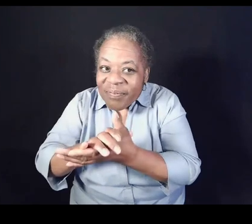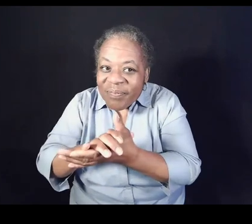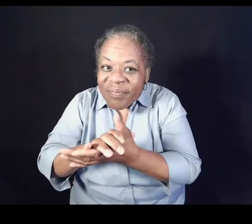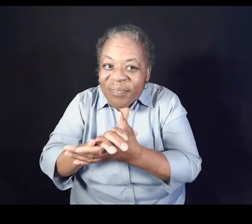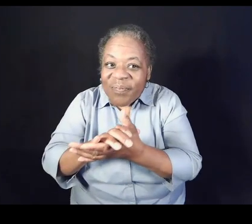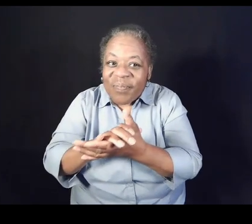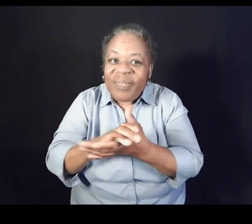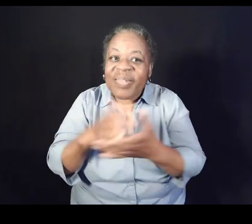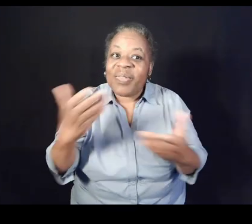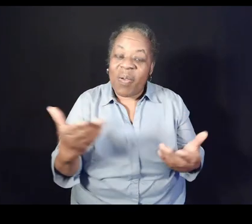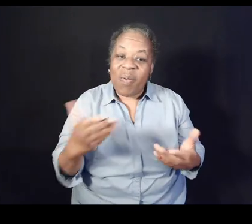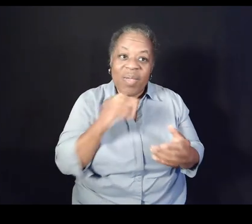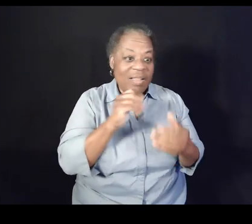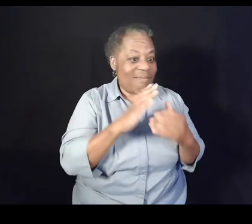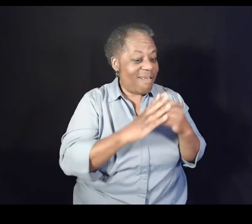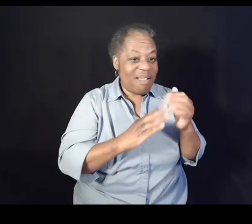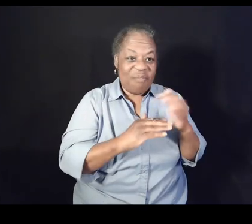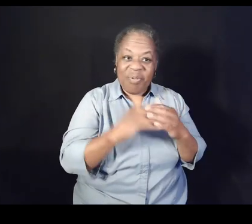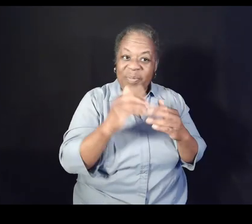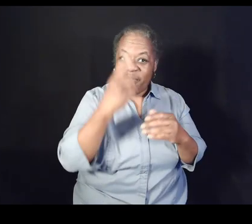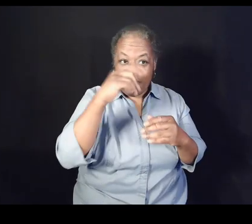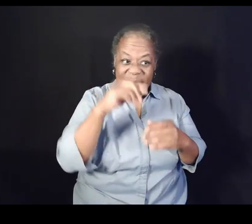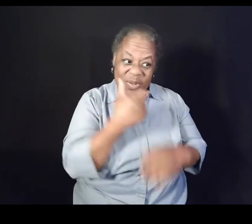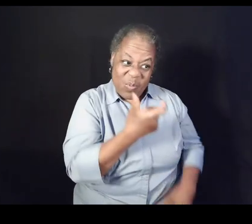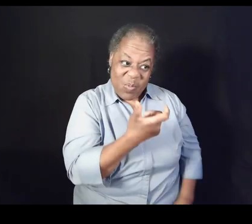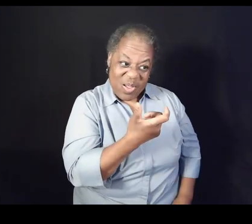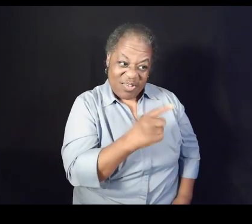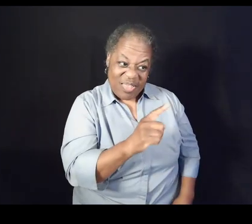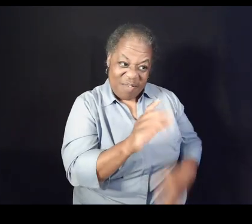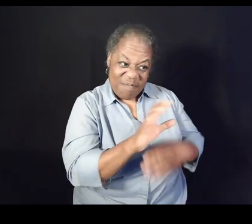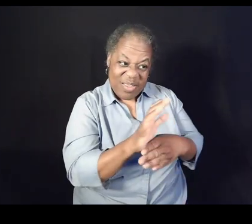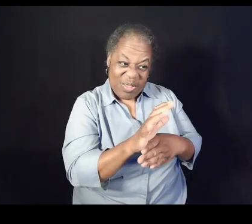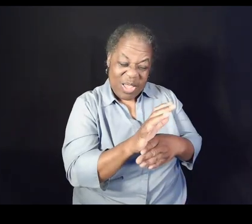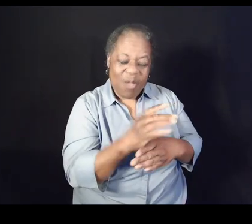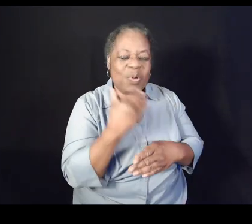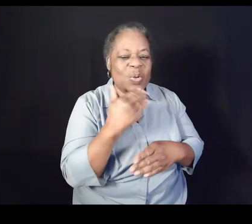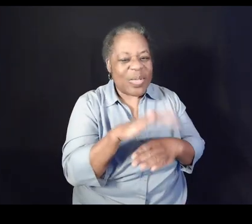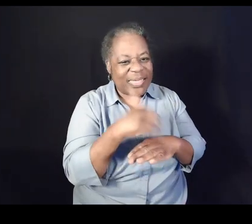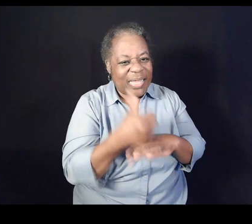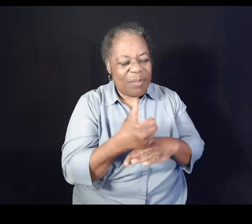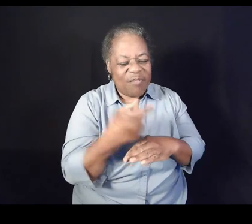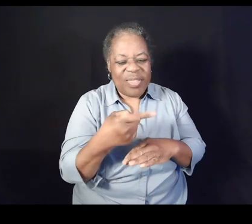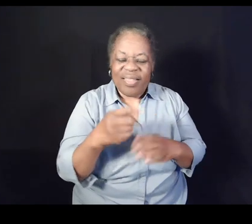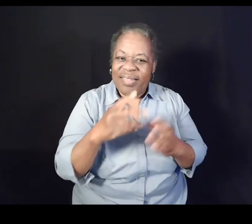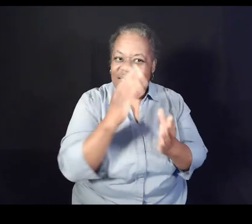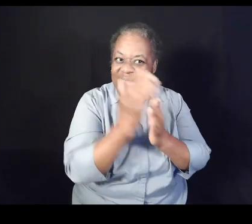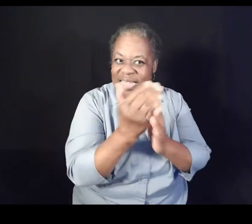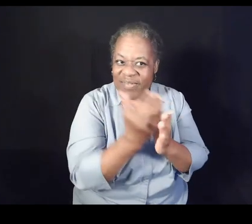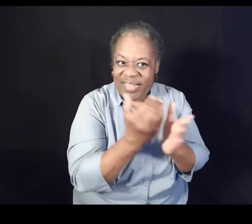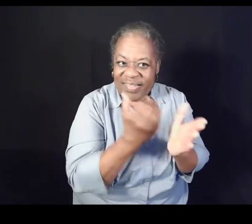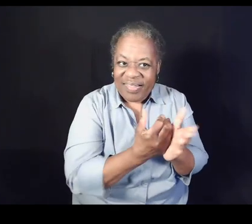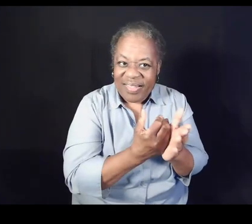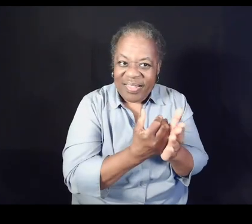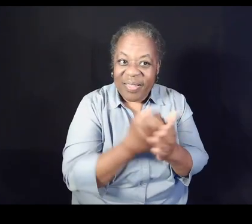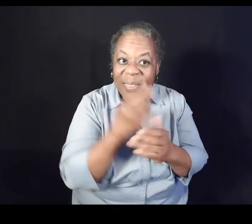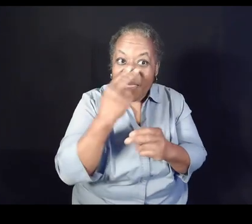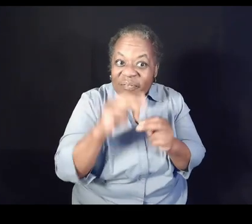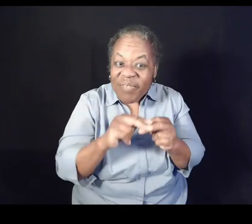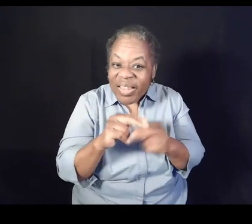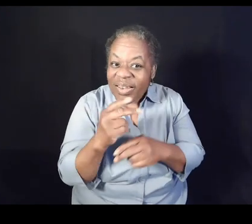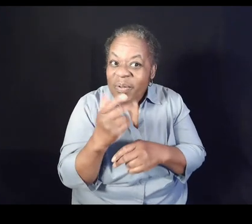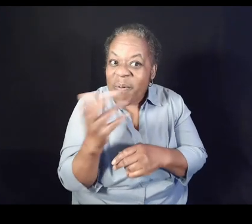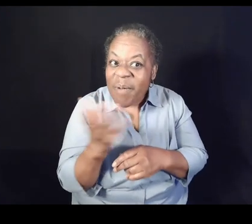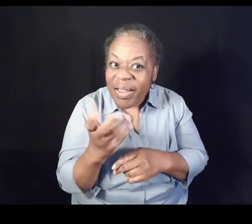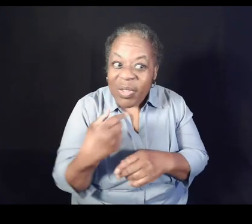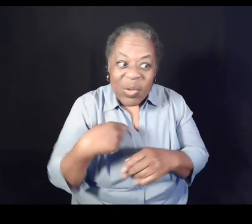as uncomfortable as it is for me to watch, it's a pretty good setup for the series. And here's the fun part. When we came up with